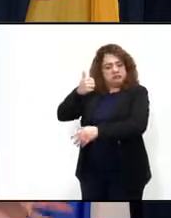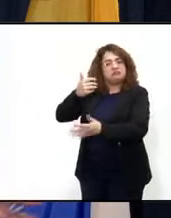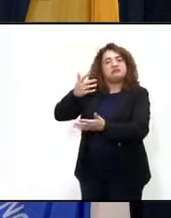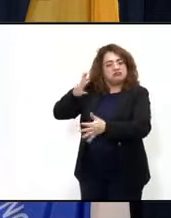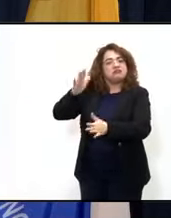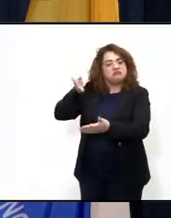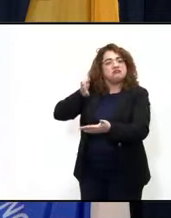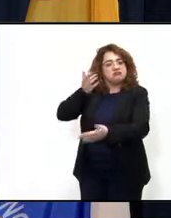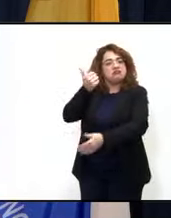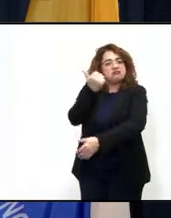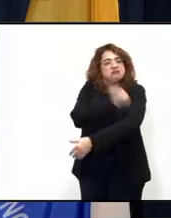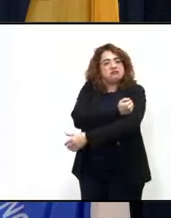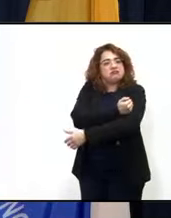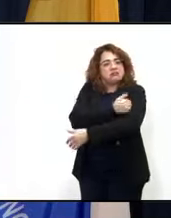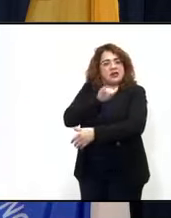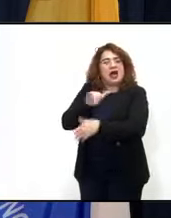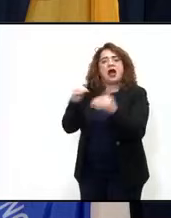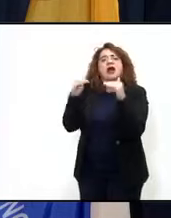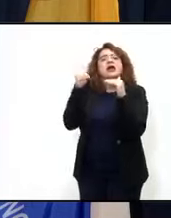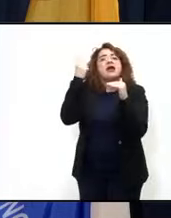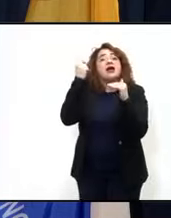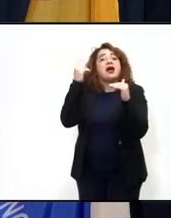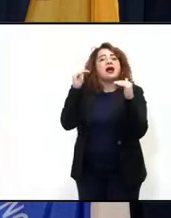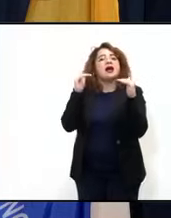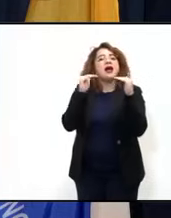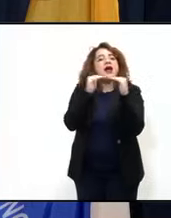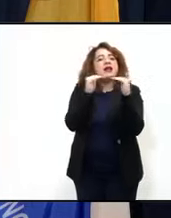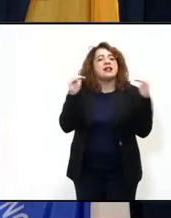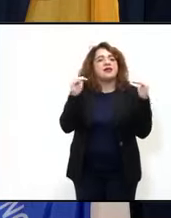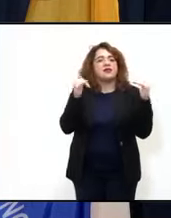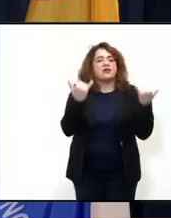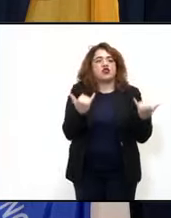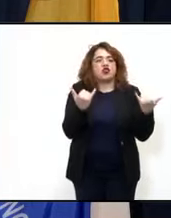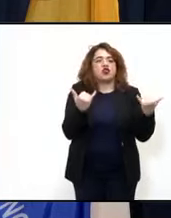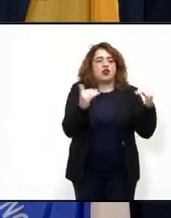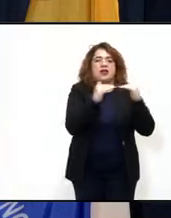we'll be mostly through the current tier that we are in.